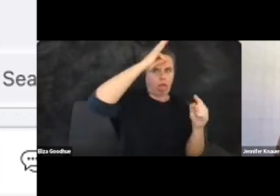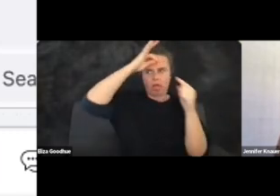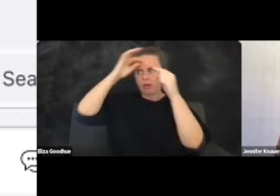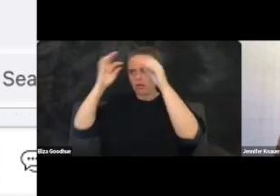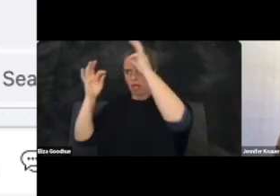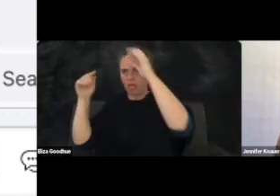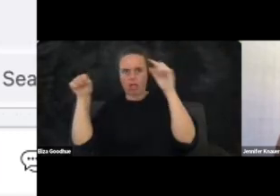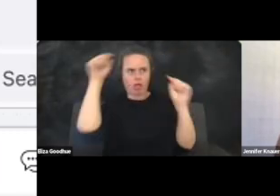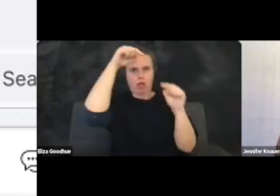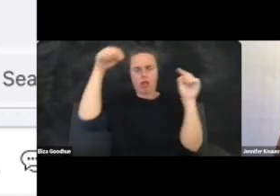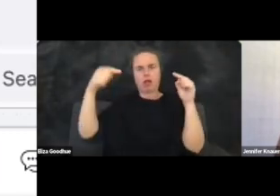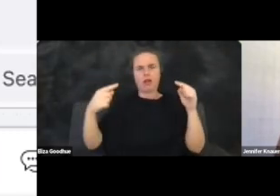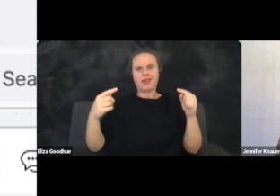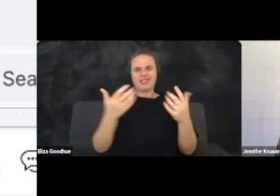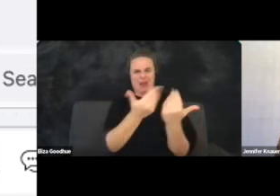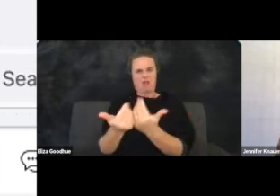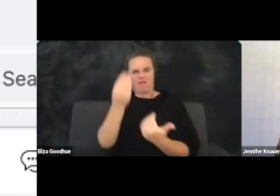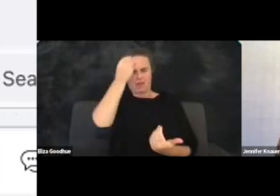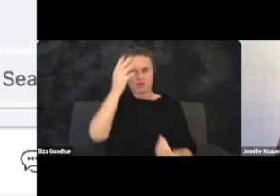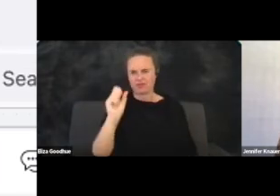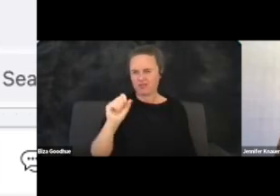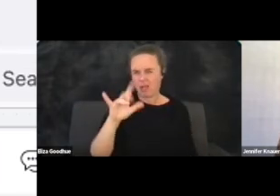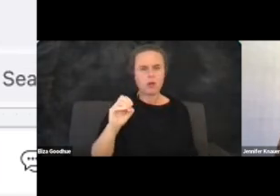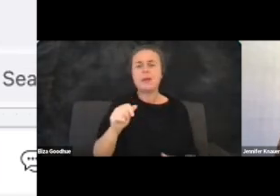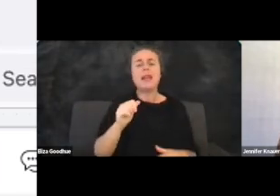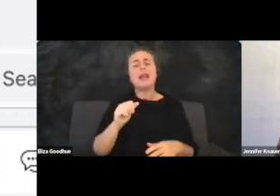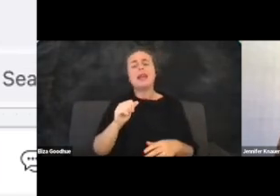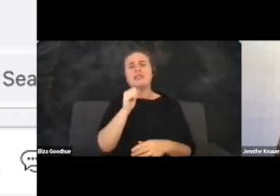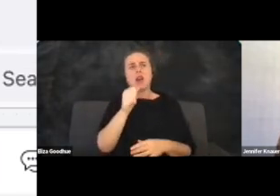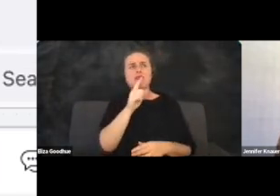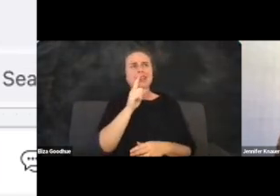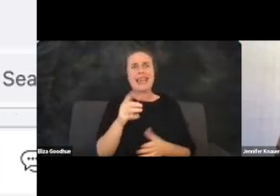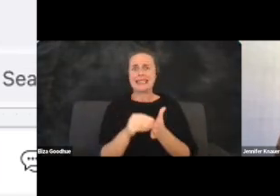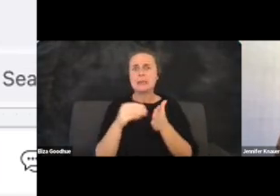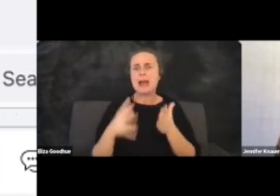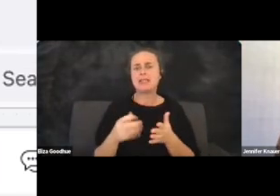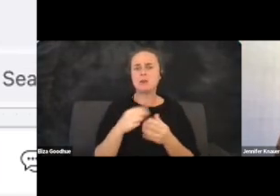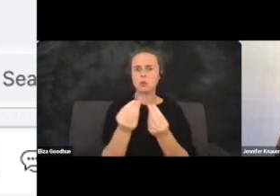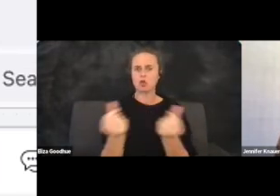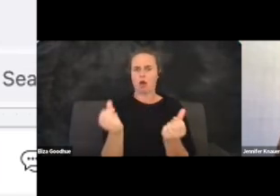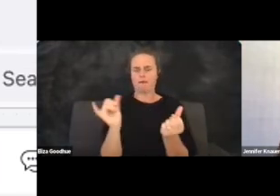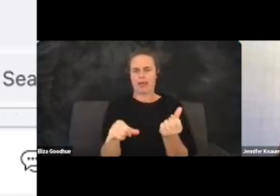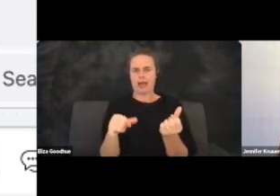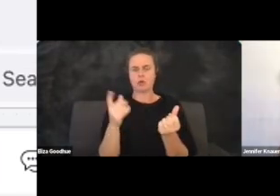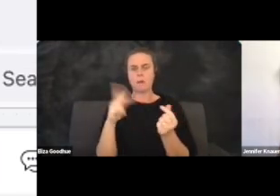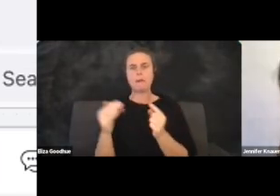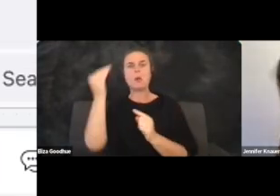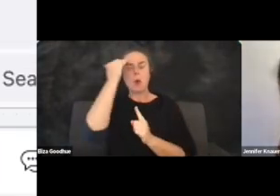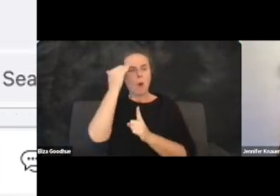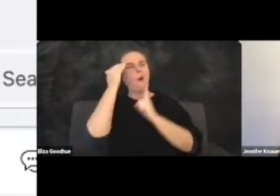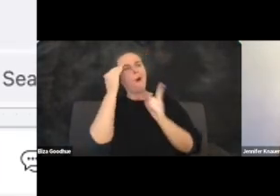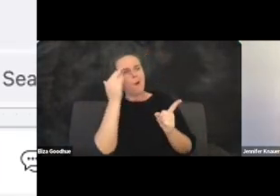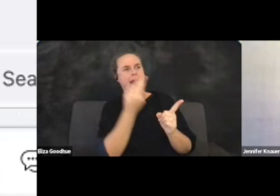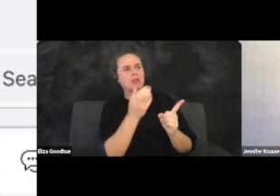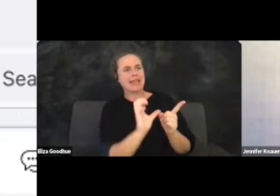not expensive to promote a flyer and other promotional materials so people no, okay, the Howard Center does this and NCSS